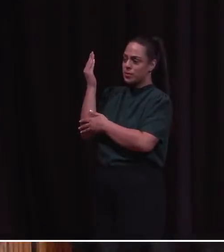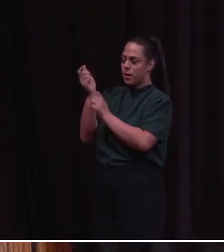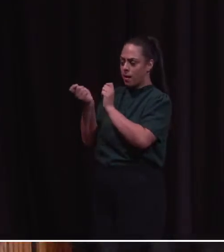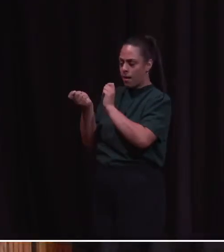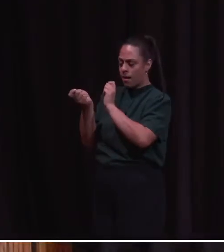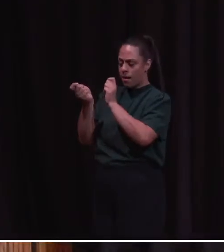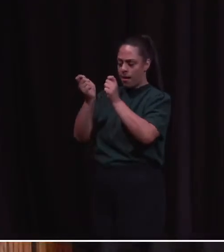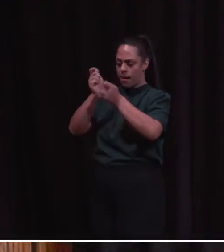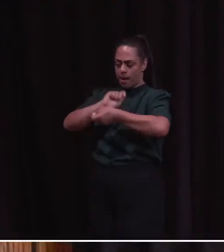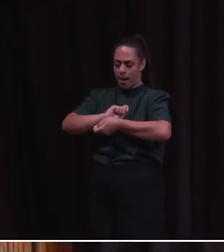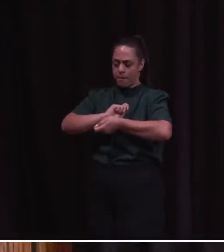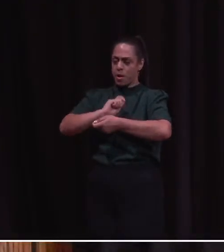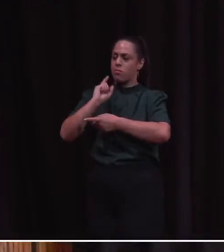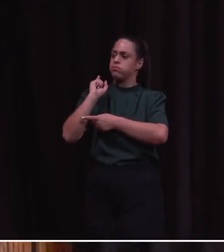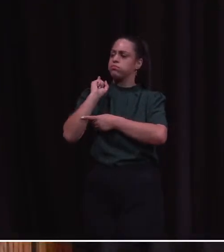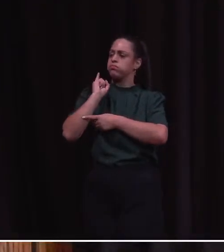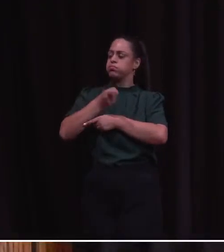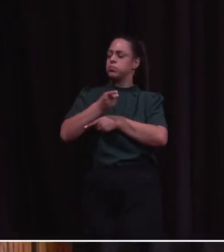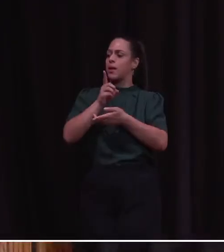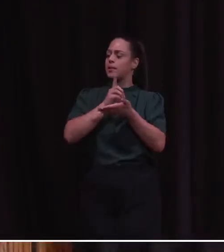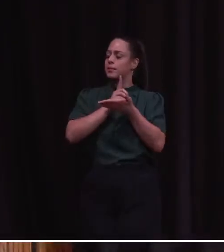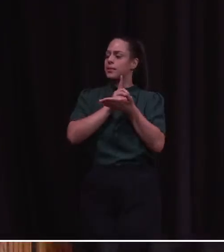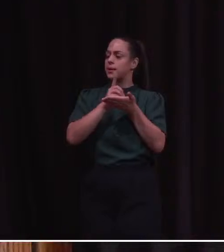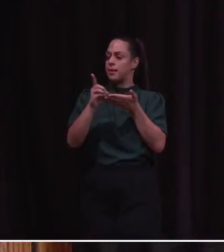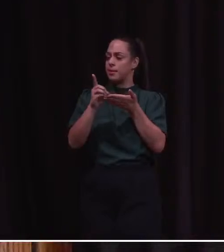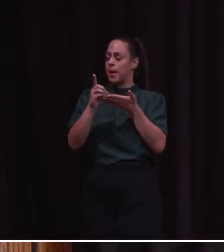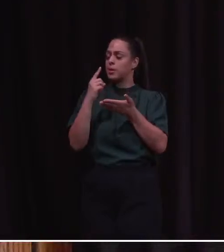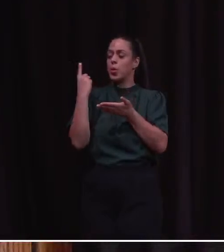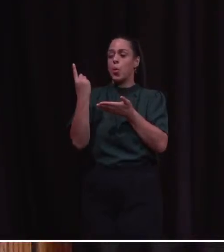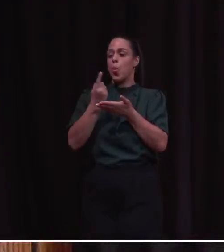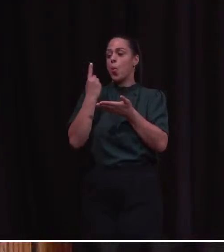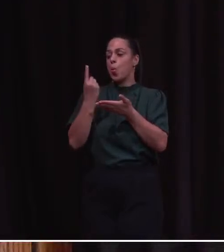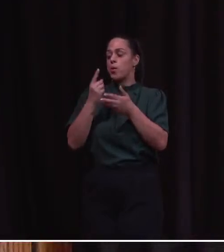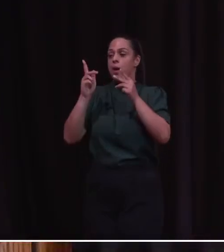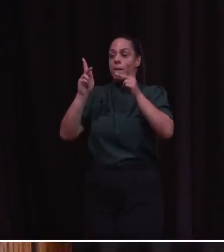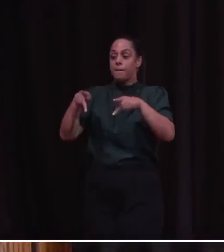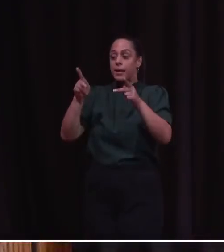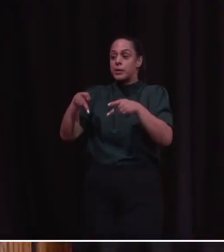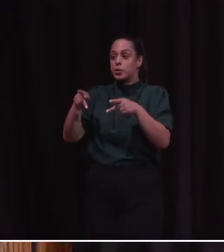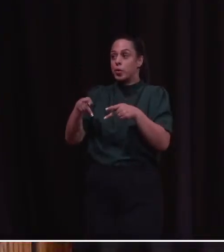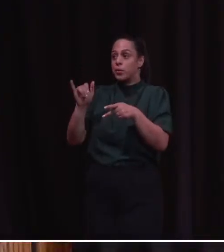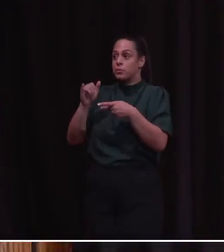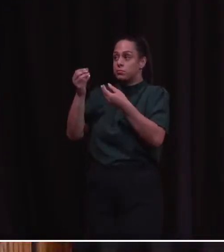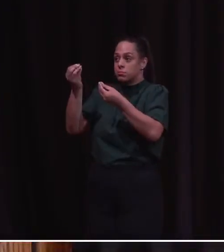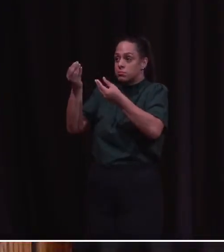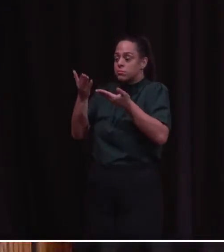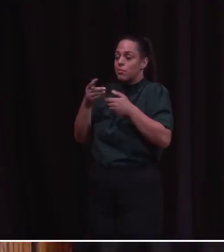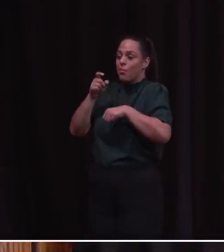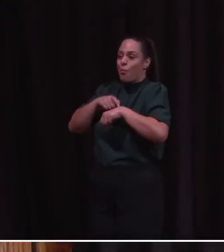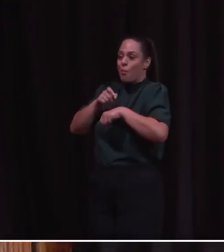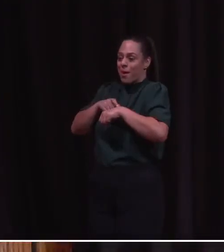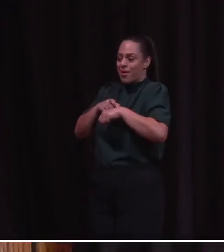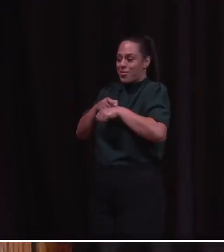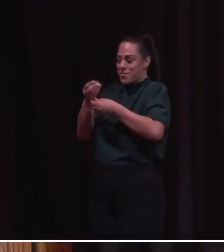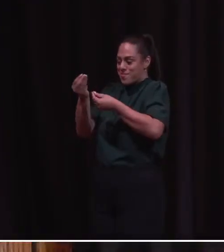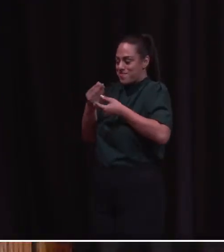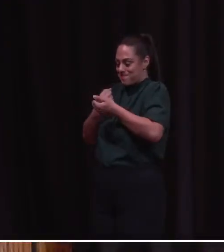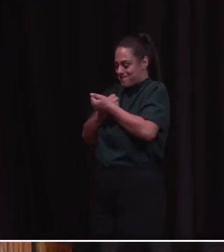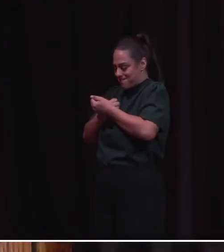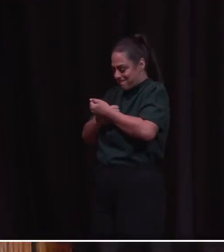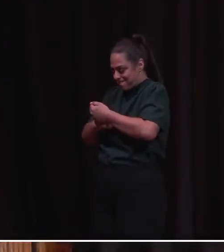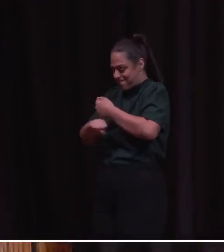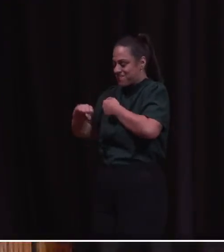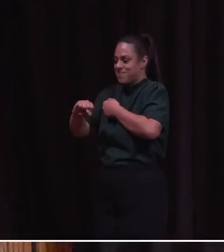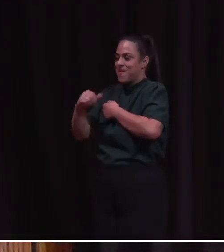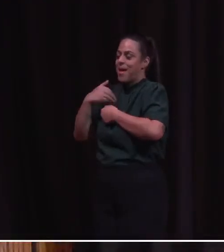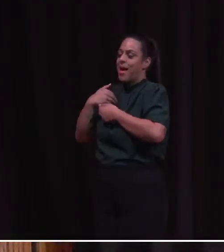unique dignity the person has received from the moment of conception. End of quote